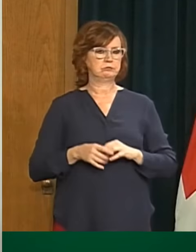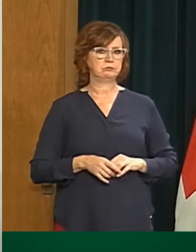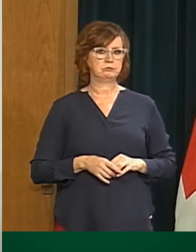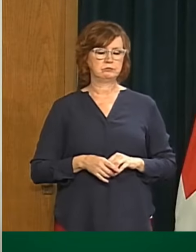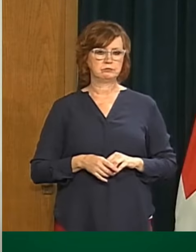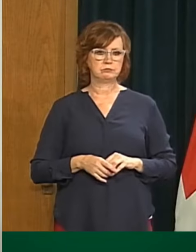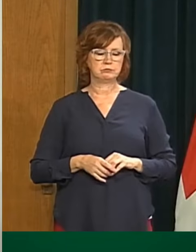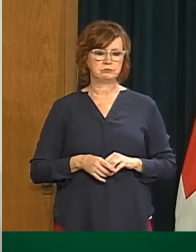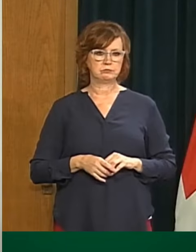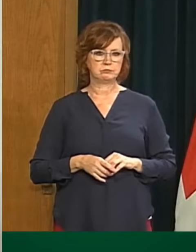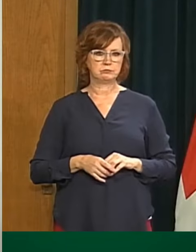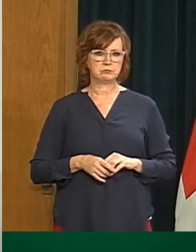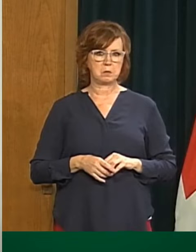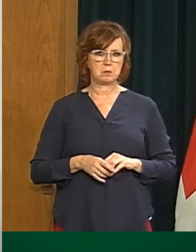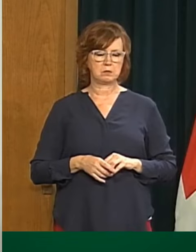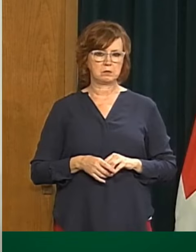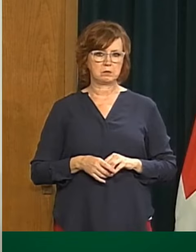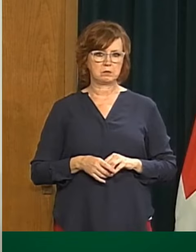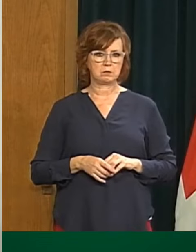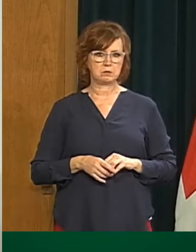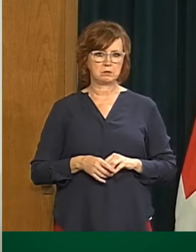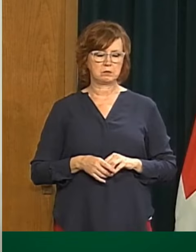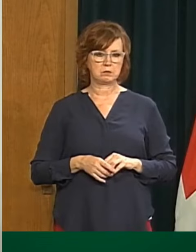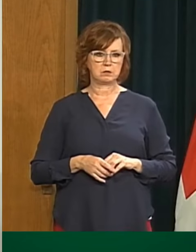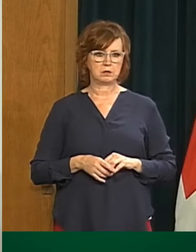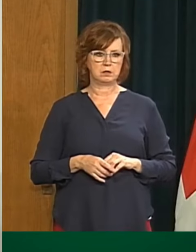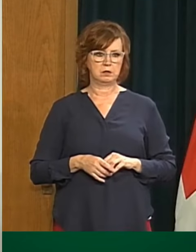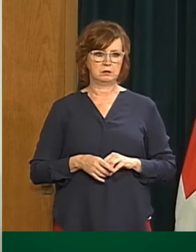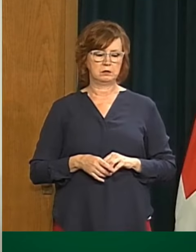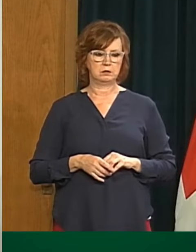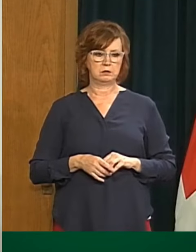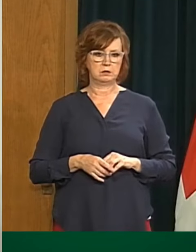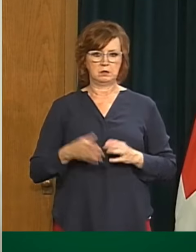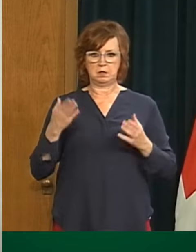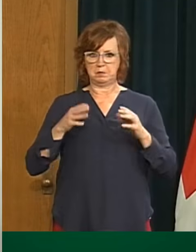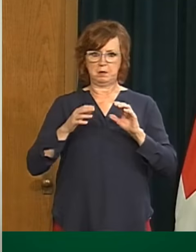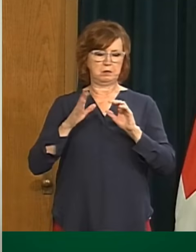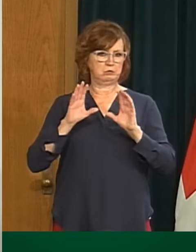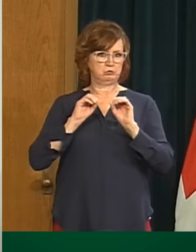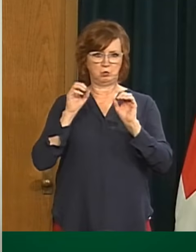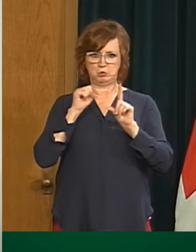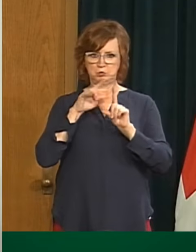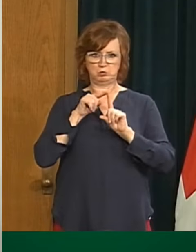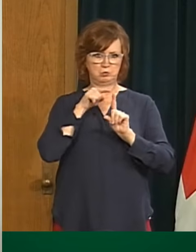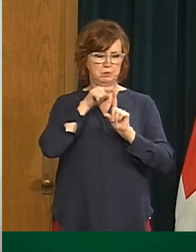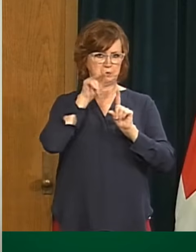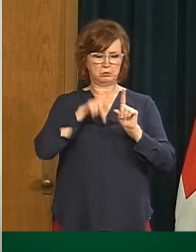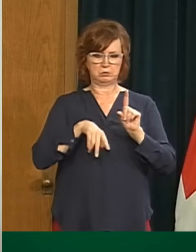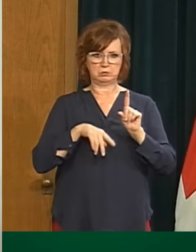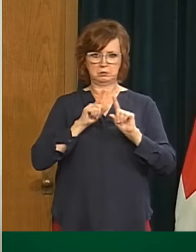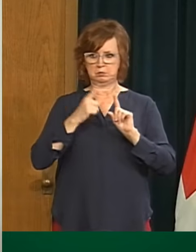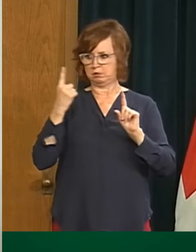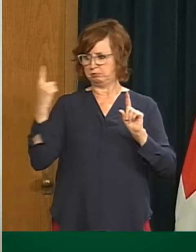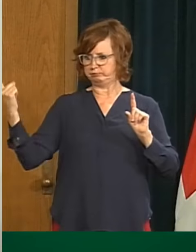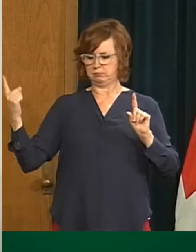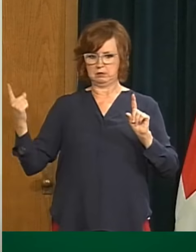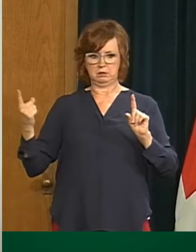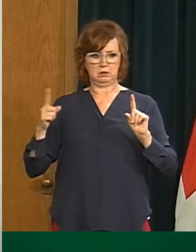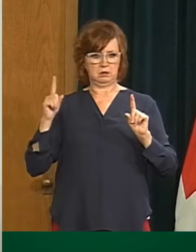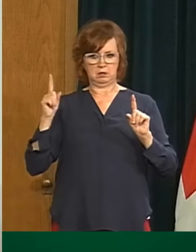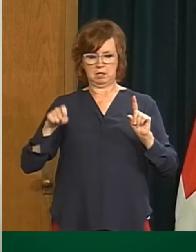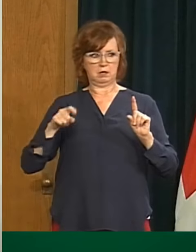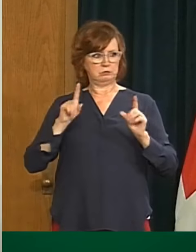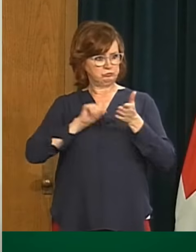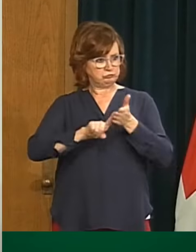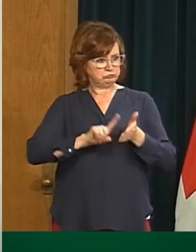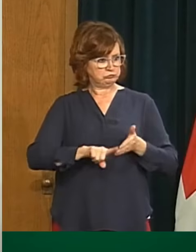with symptoms of COVID that take 14 days to develop, and then you go back and say, okay, was there any exposure